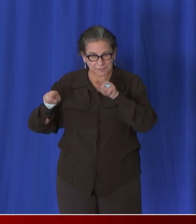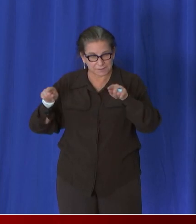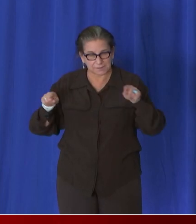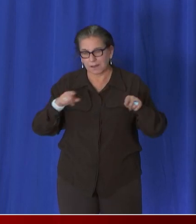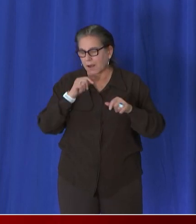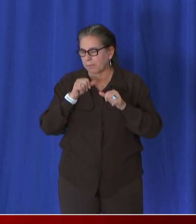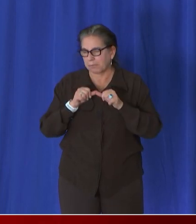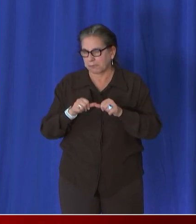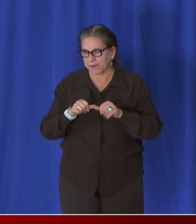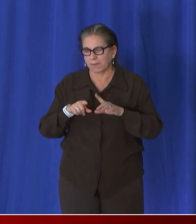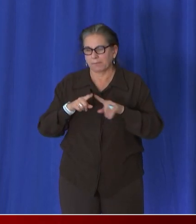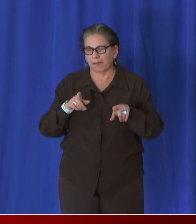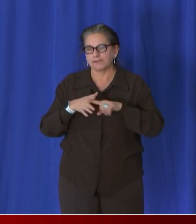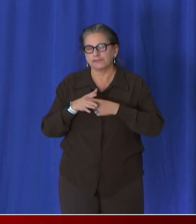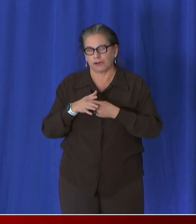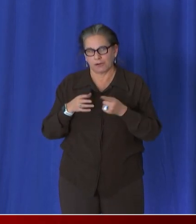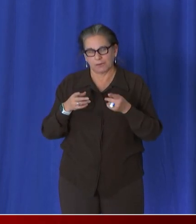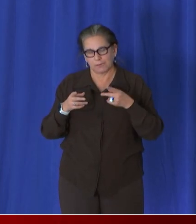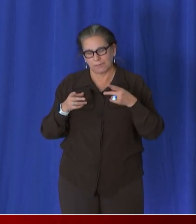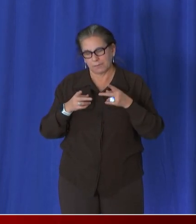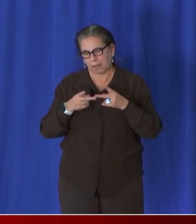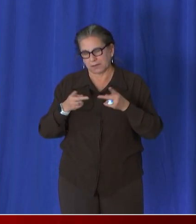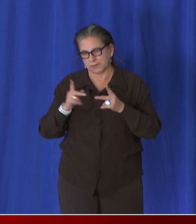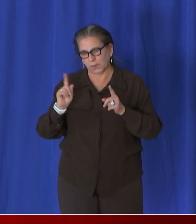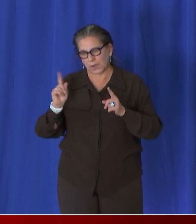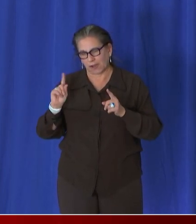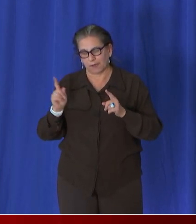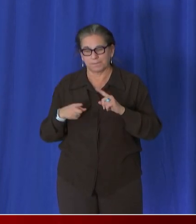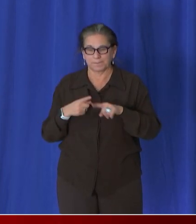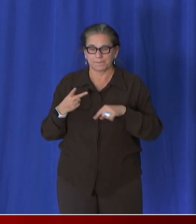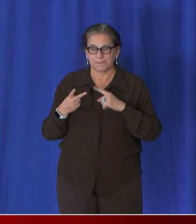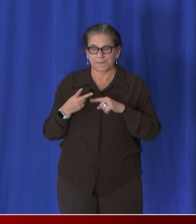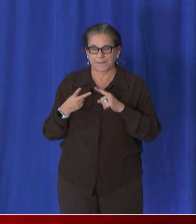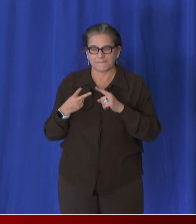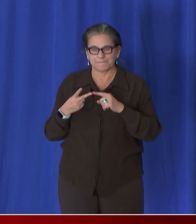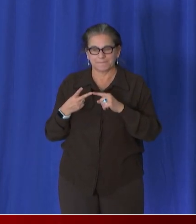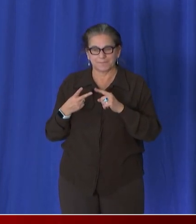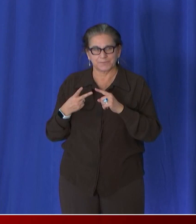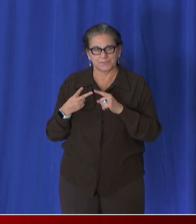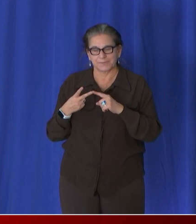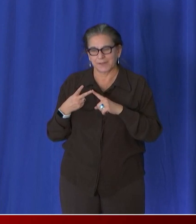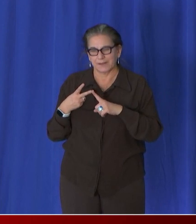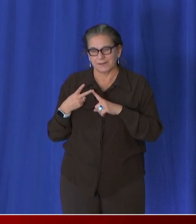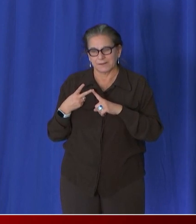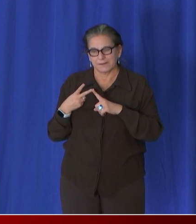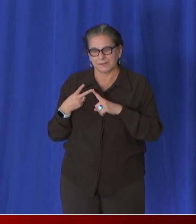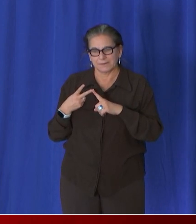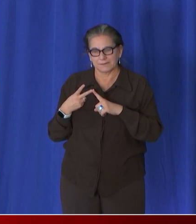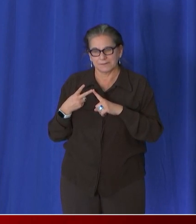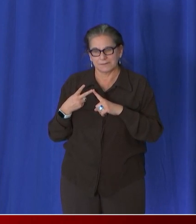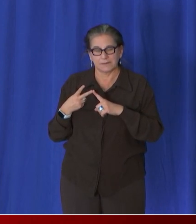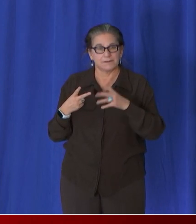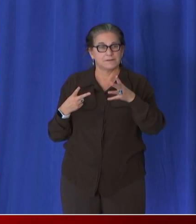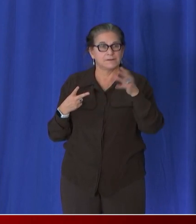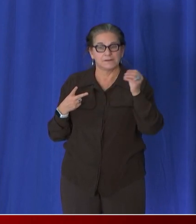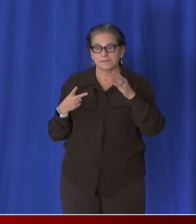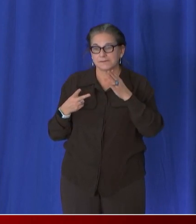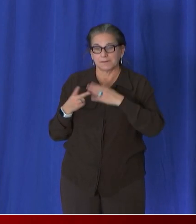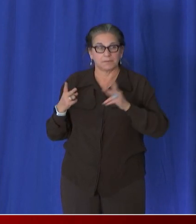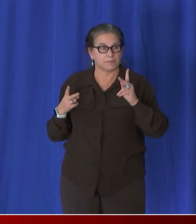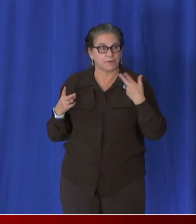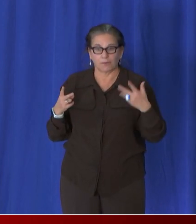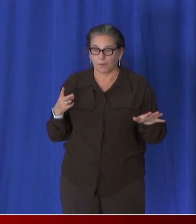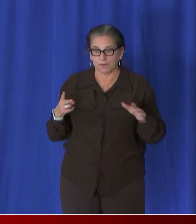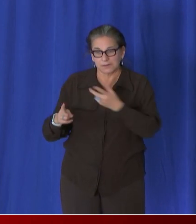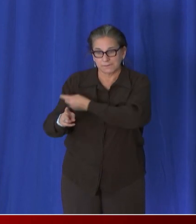vaccination. Right, and then my second question is, some of these people who have been holding off, not wanting to get vaccinated yet, might have been thinking in their